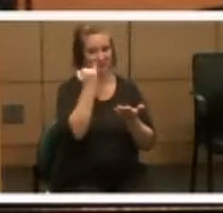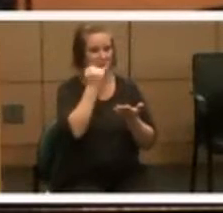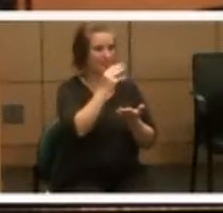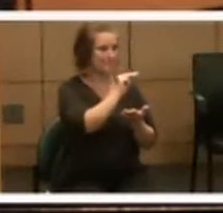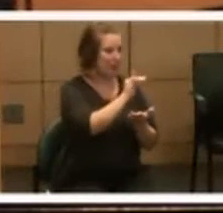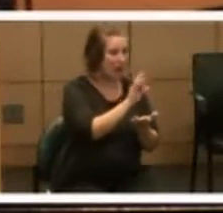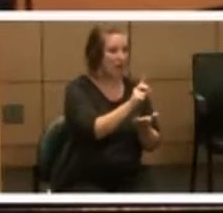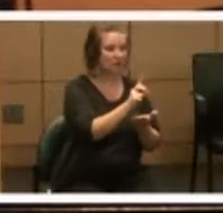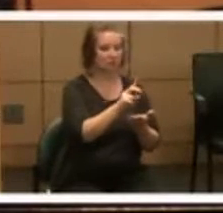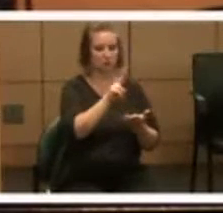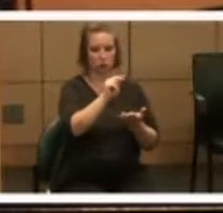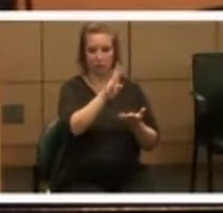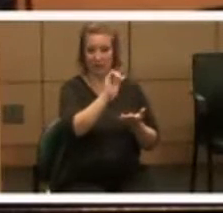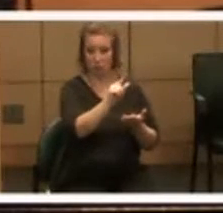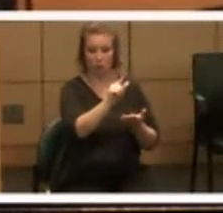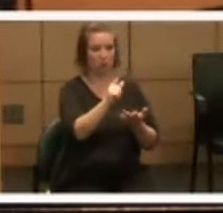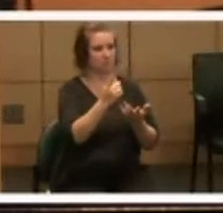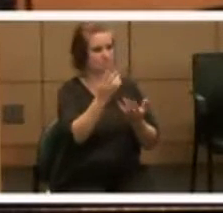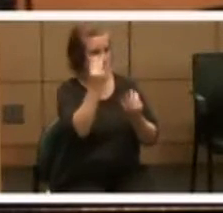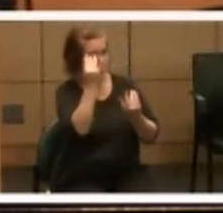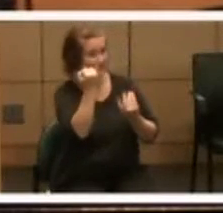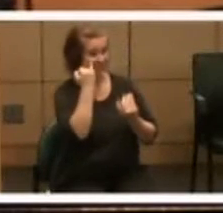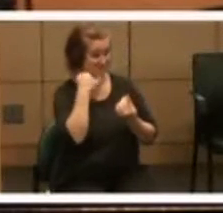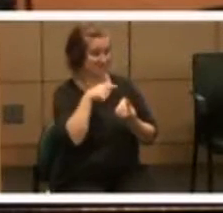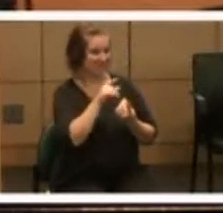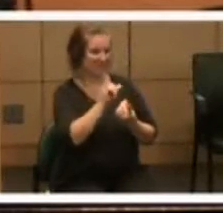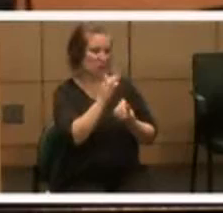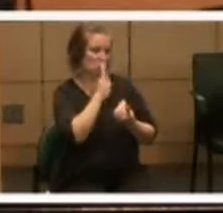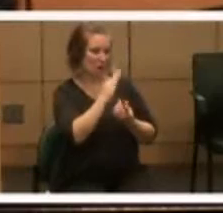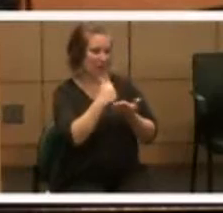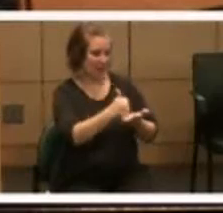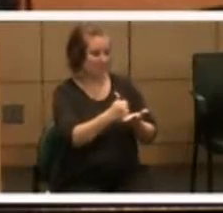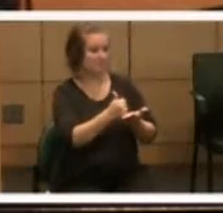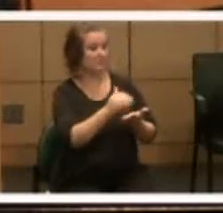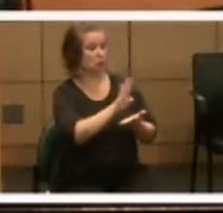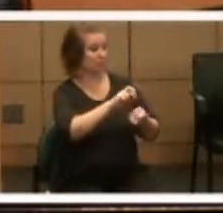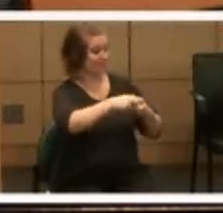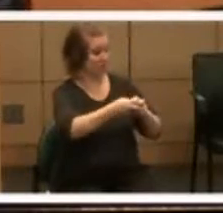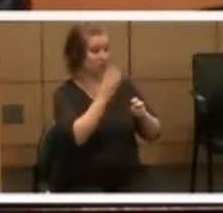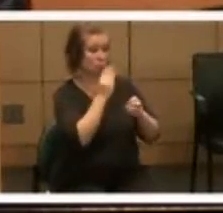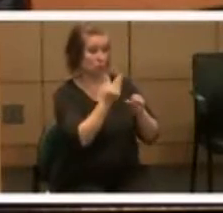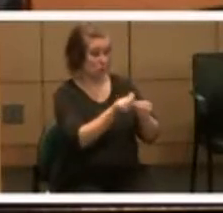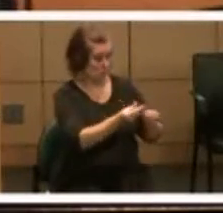unilateral, and see whether this helps some of these difficulties go away.